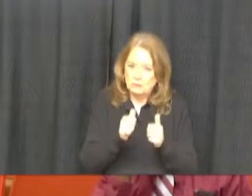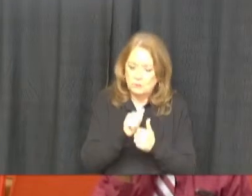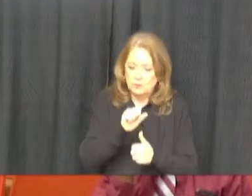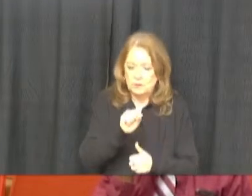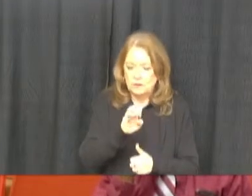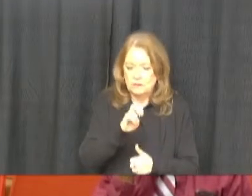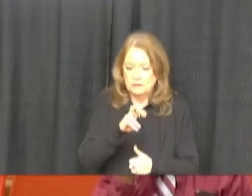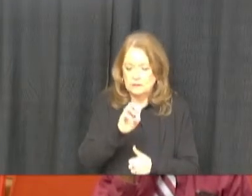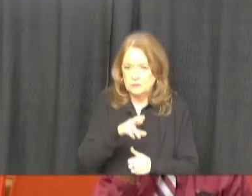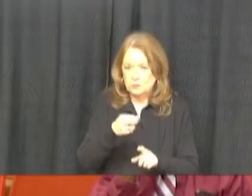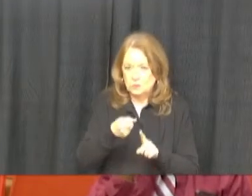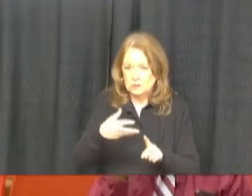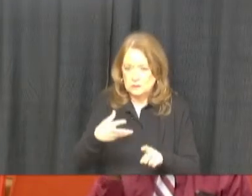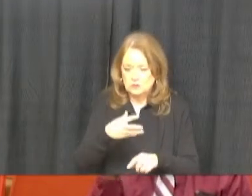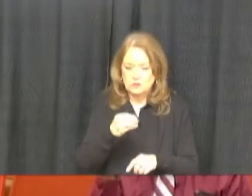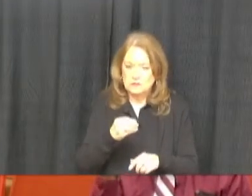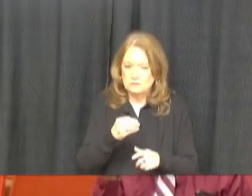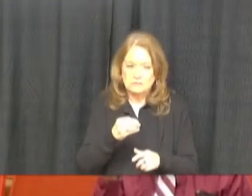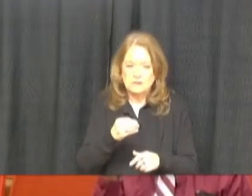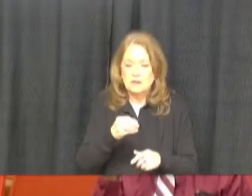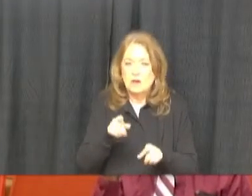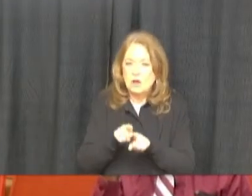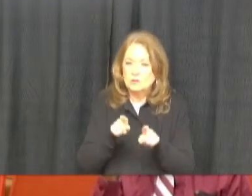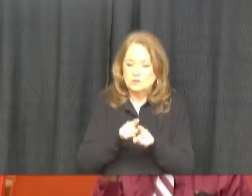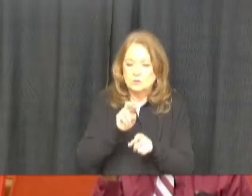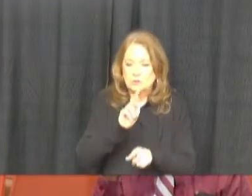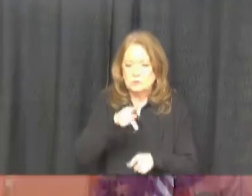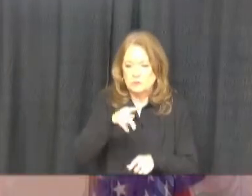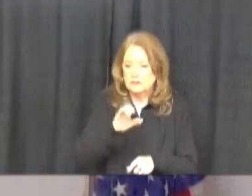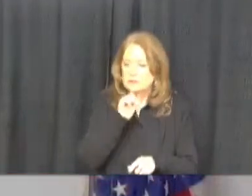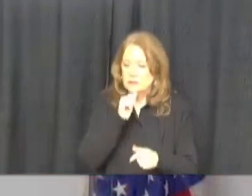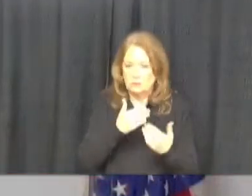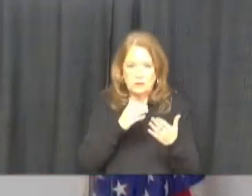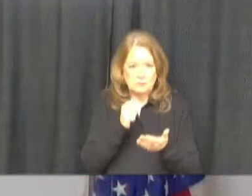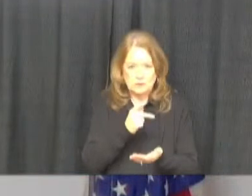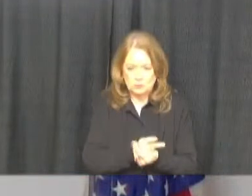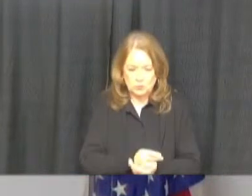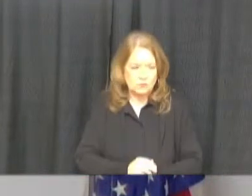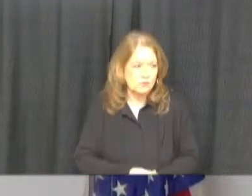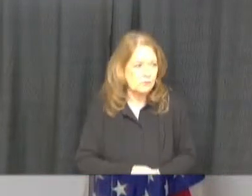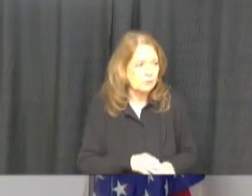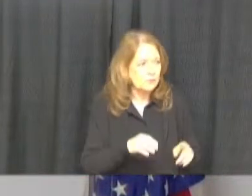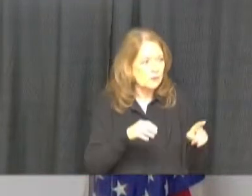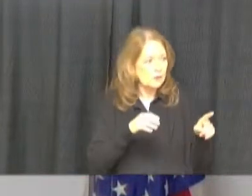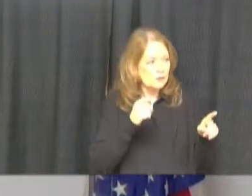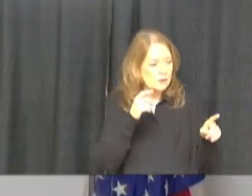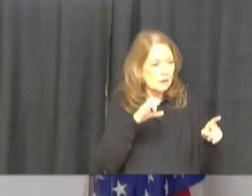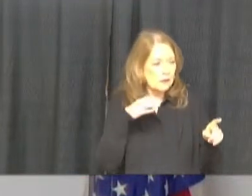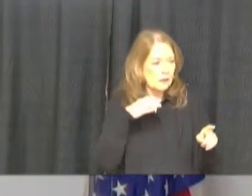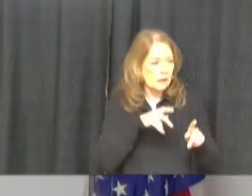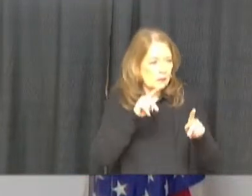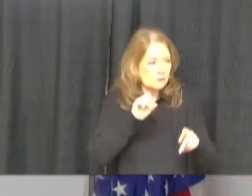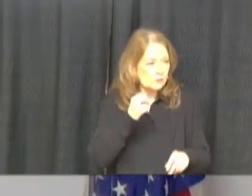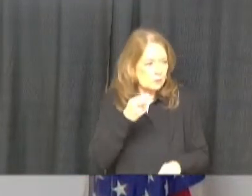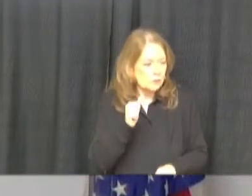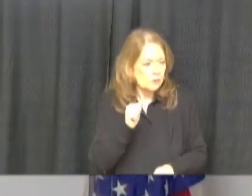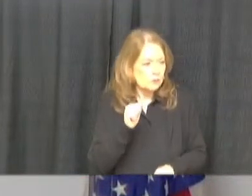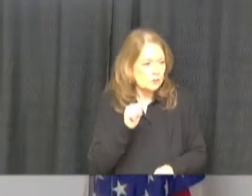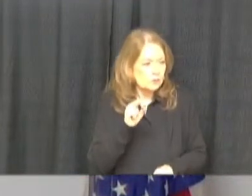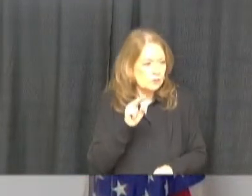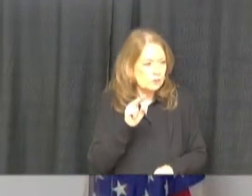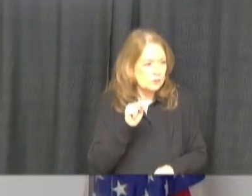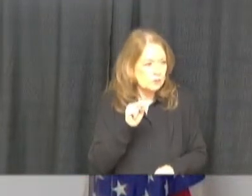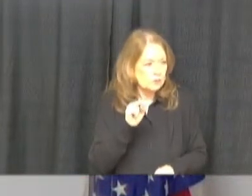The Planning Commission also recommended disapproval. Thank you, Mr. Tindall. Councilperson Shekinib, you're recognized. Yes, good afternoon, Mayor. Thank you for